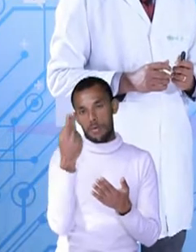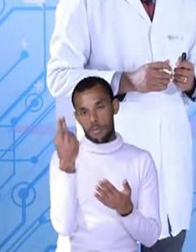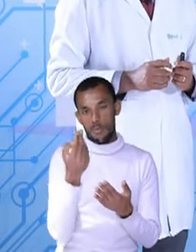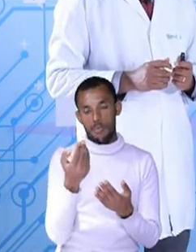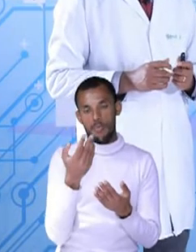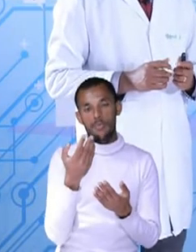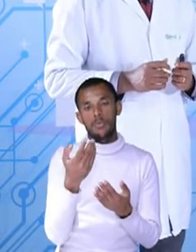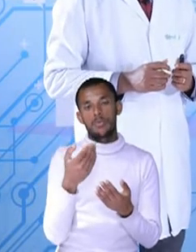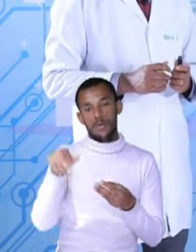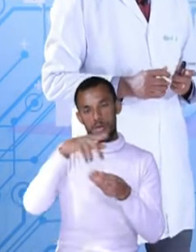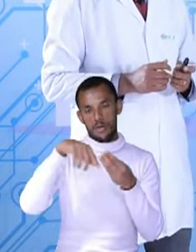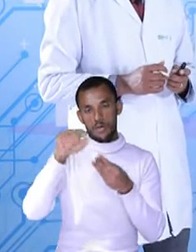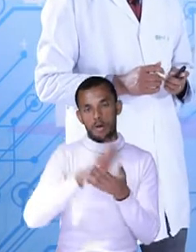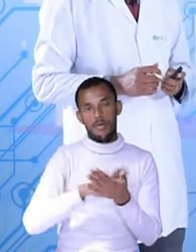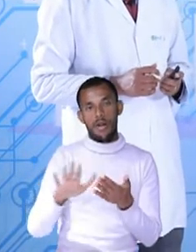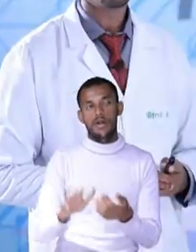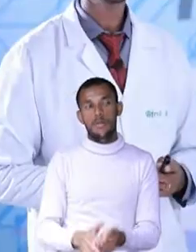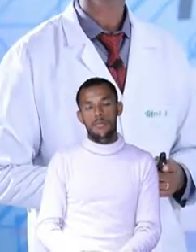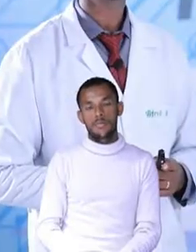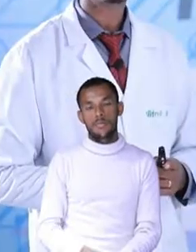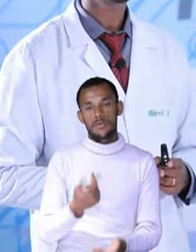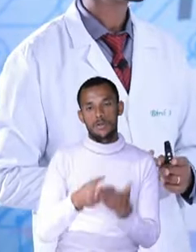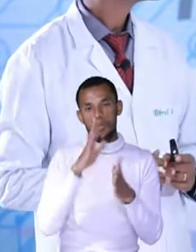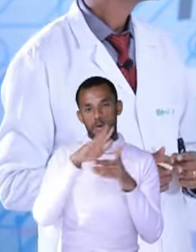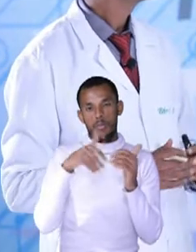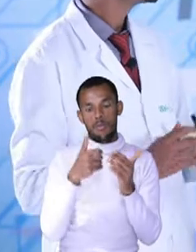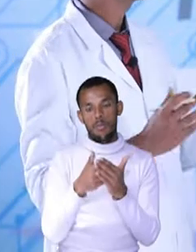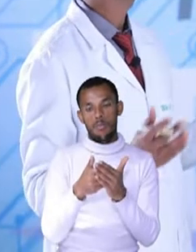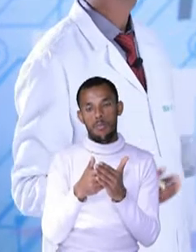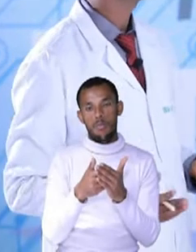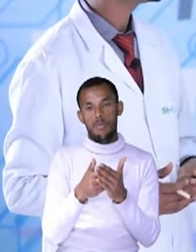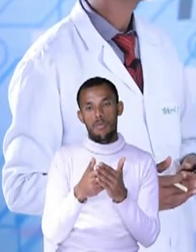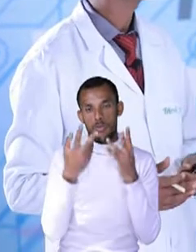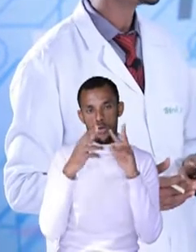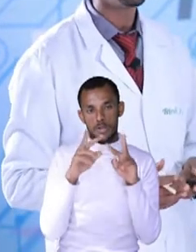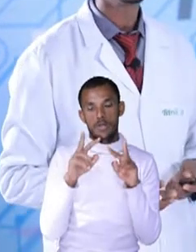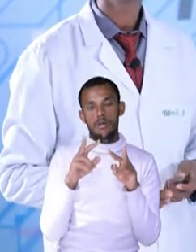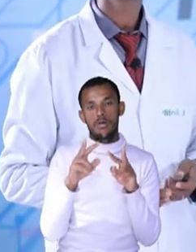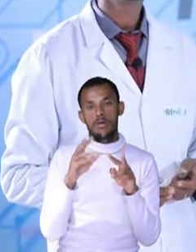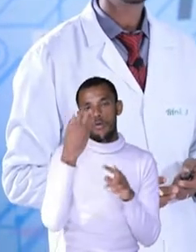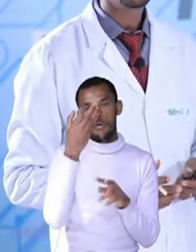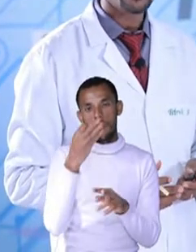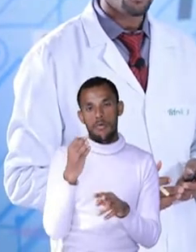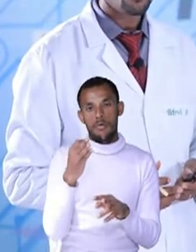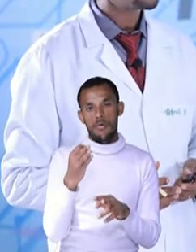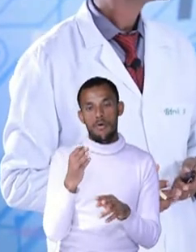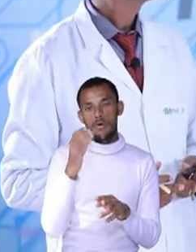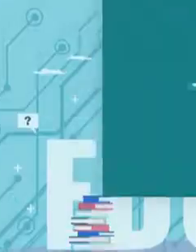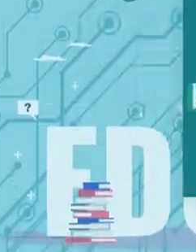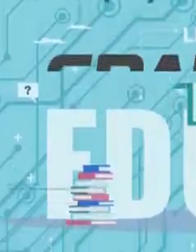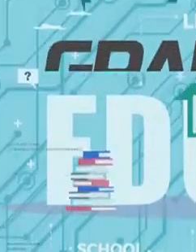by zone refining. This is all about the concentrating of the